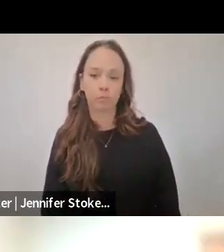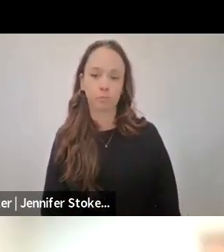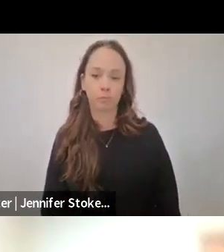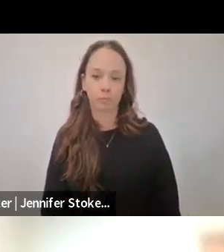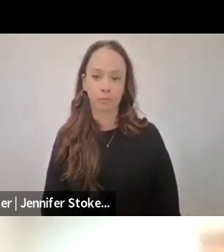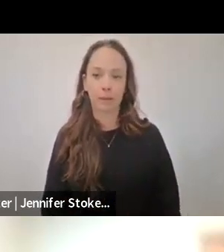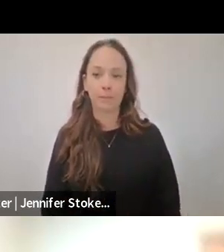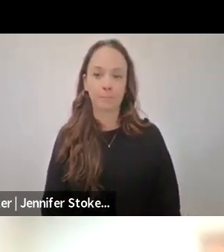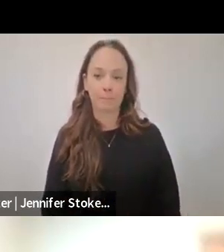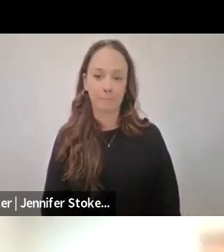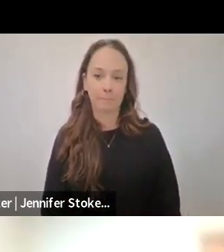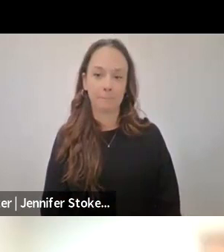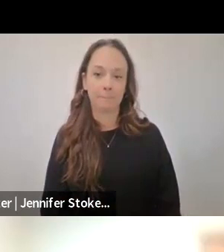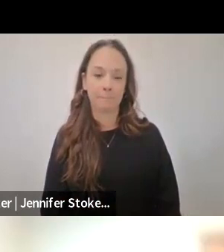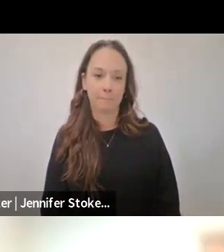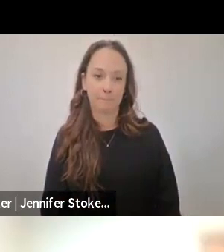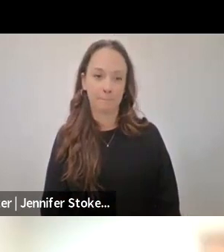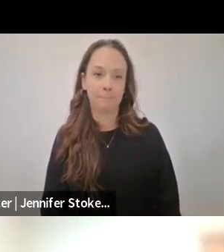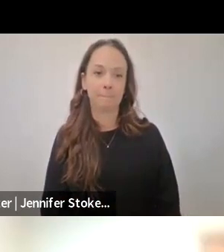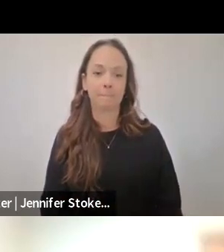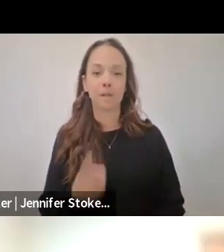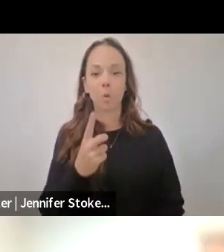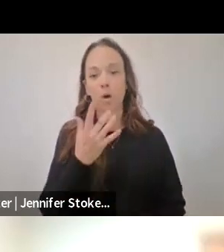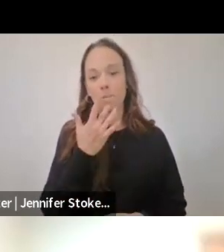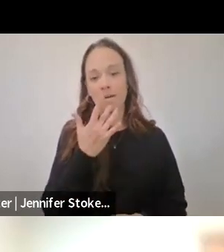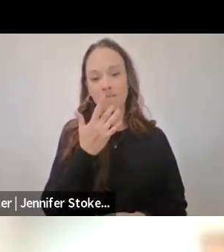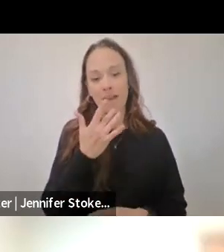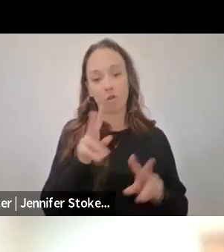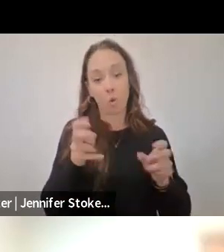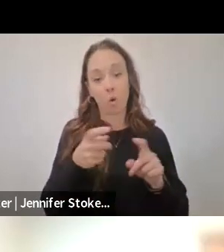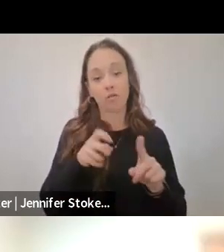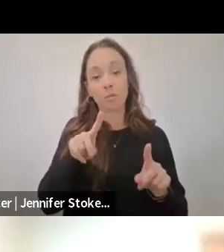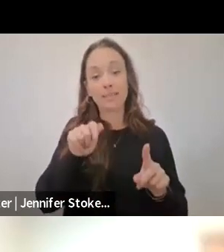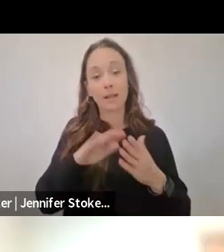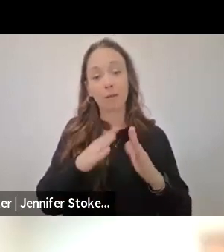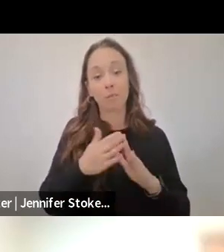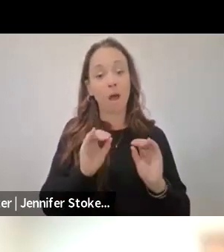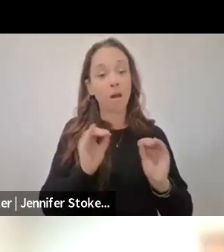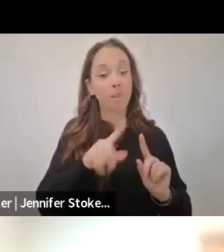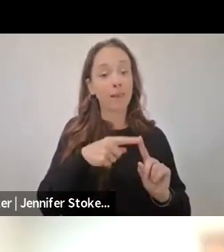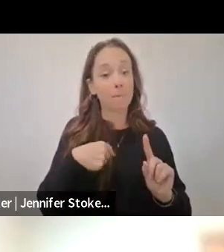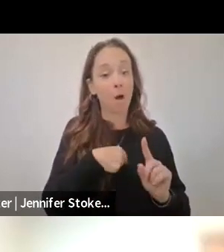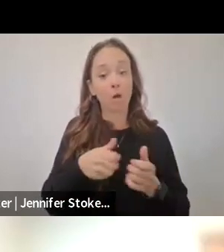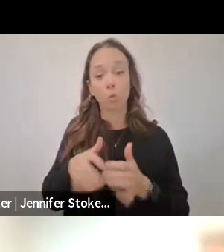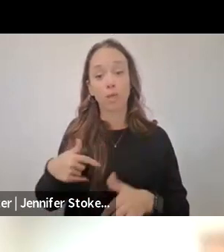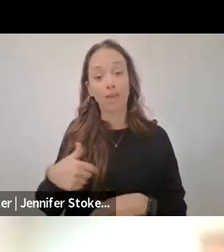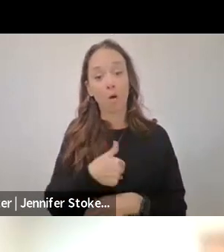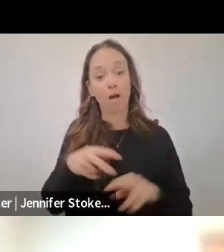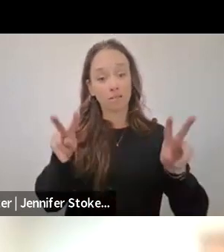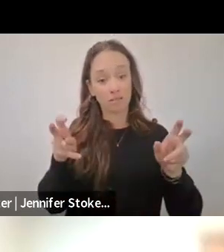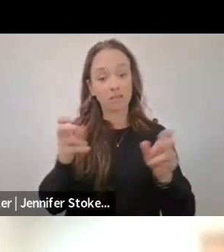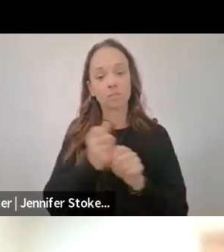one of my favorite quotes that came out of the disability community: nothing about us without us. So making sure that community members are always